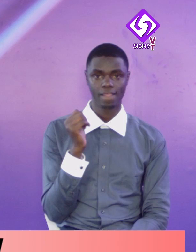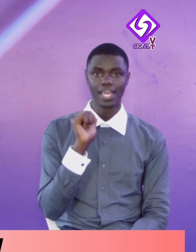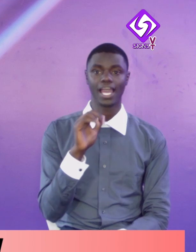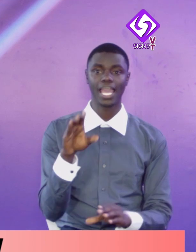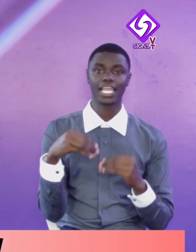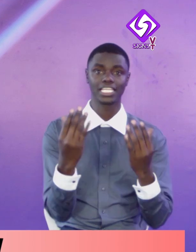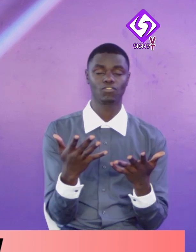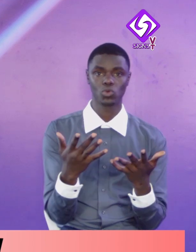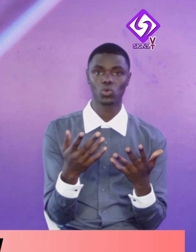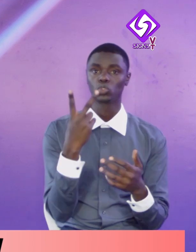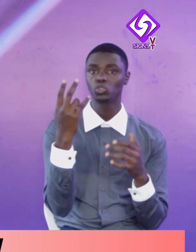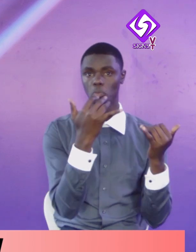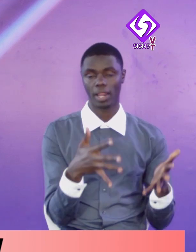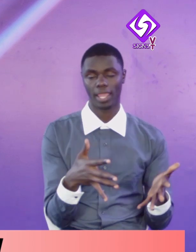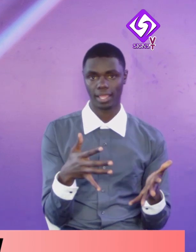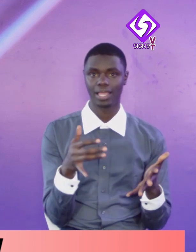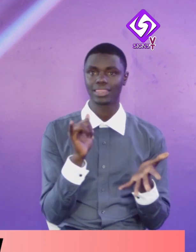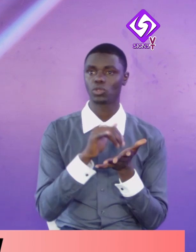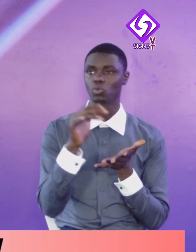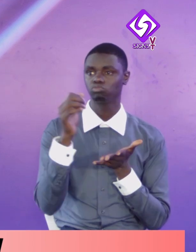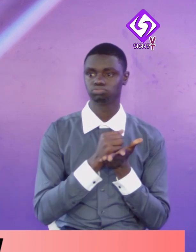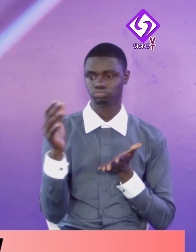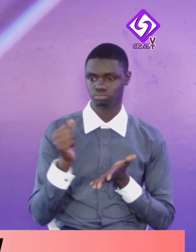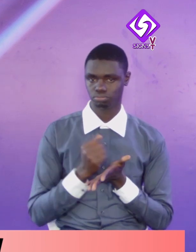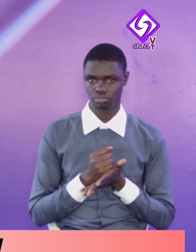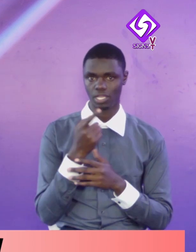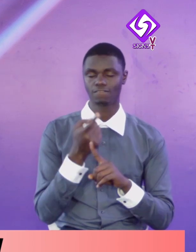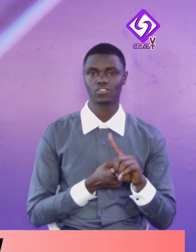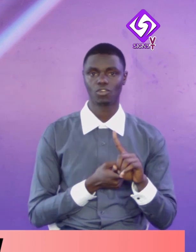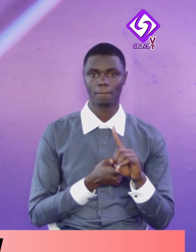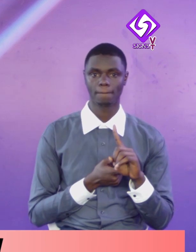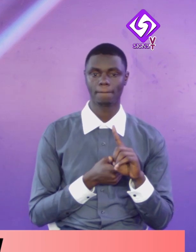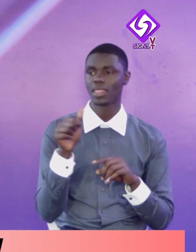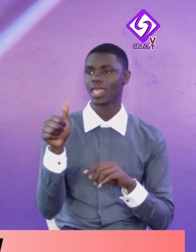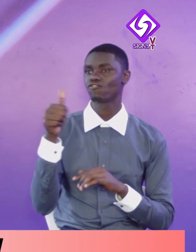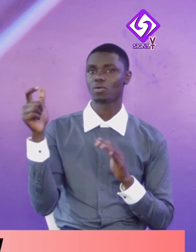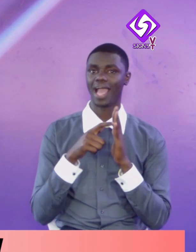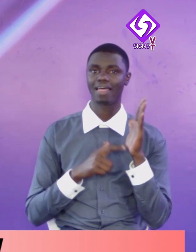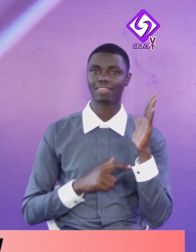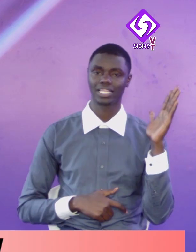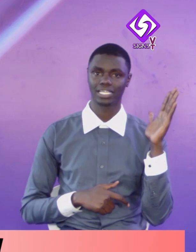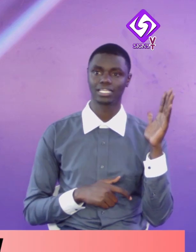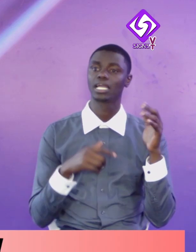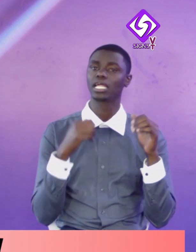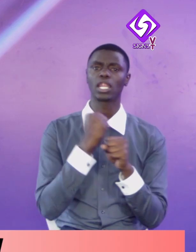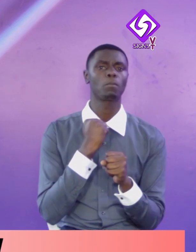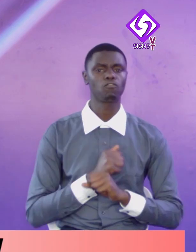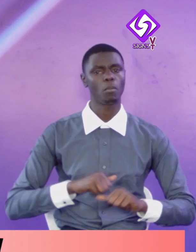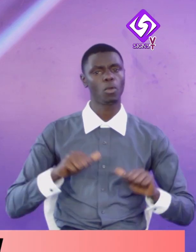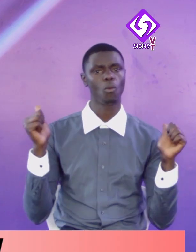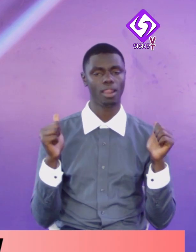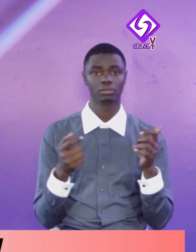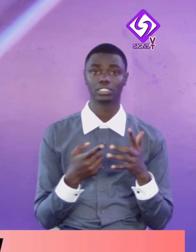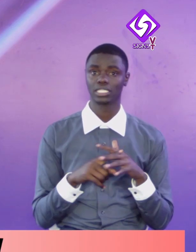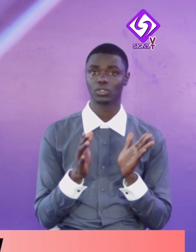at least 2 players that were signed from other leagues, and they are performing. Let's start